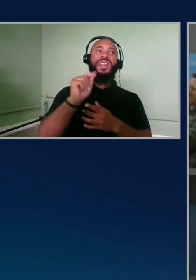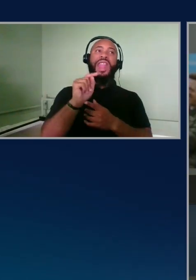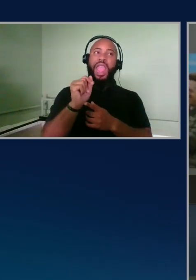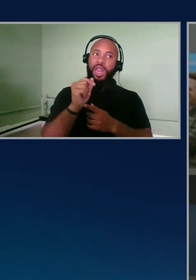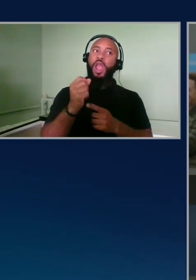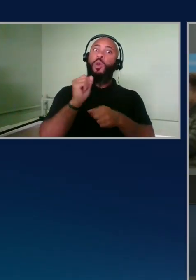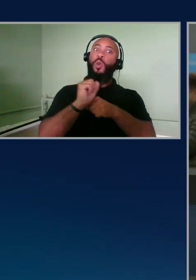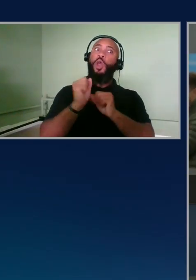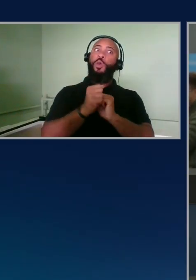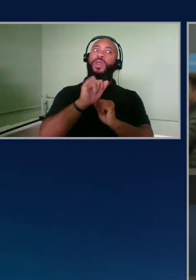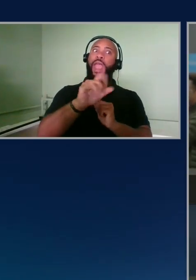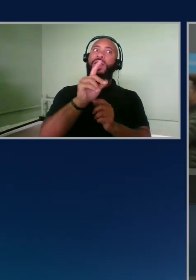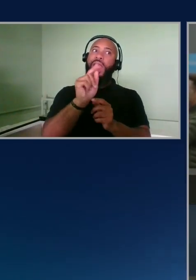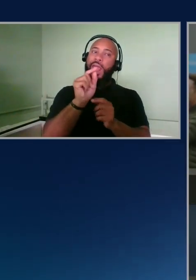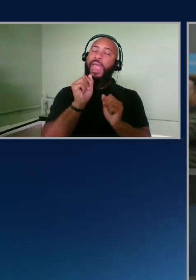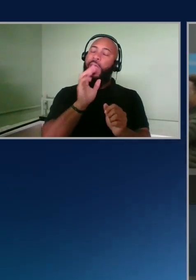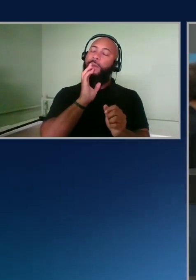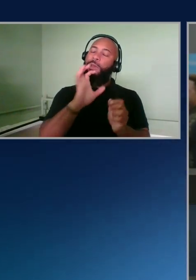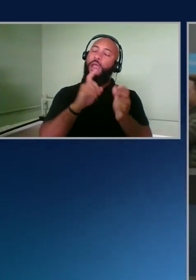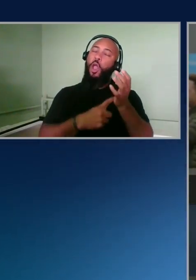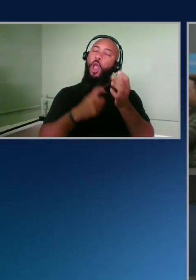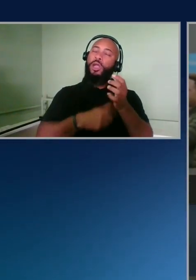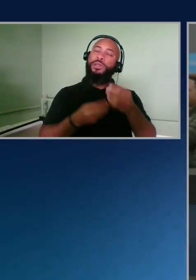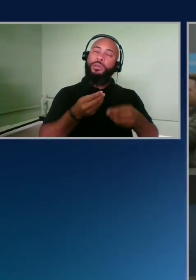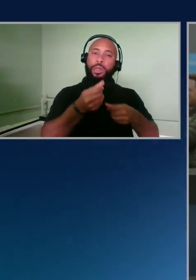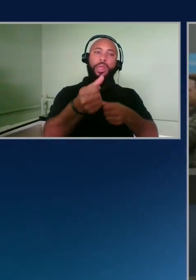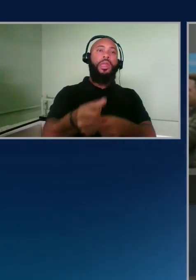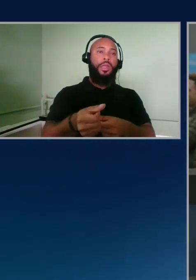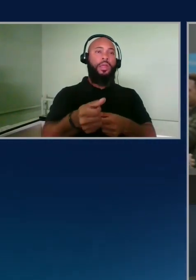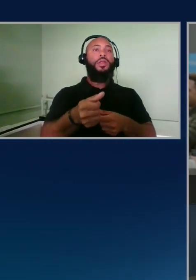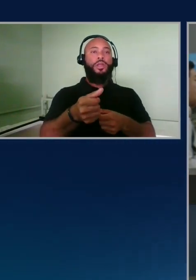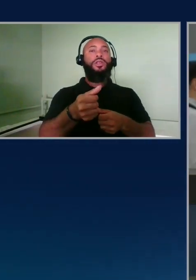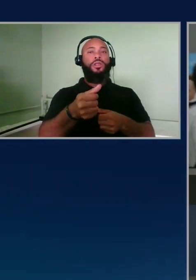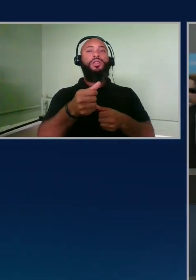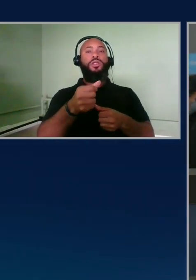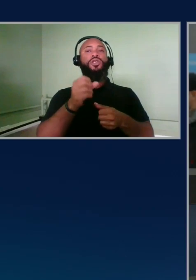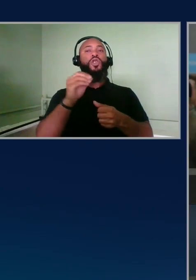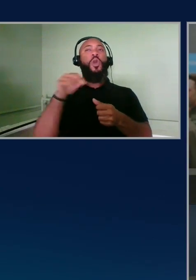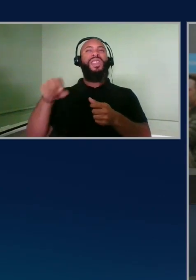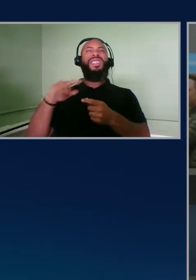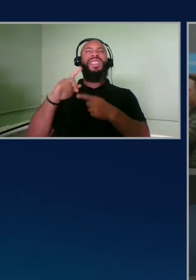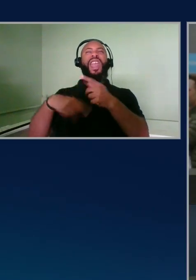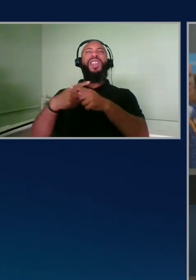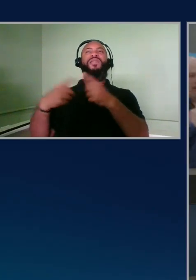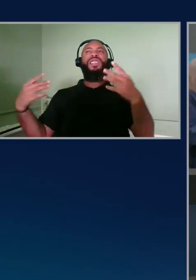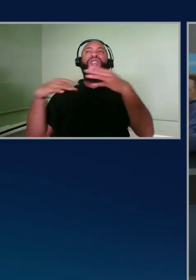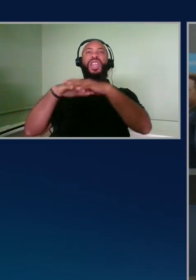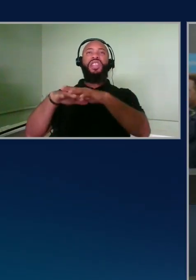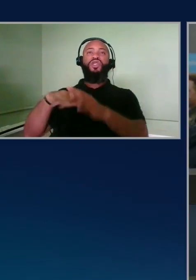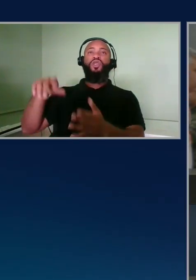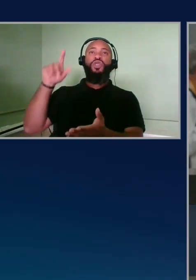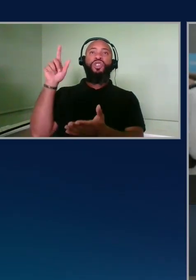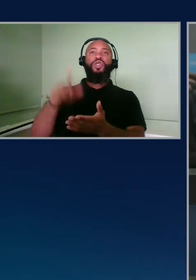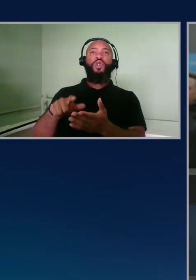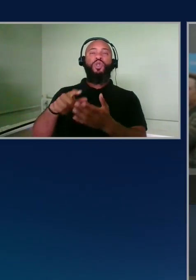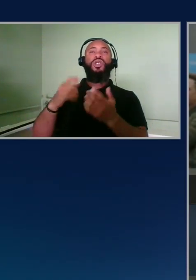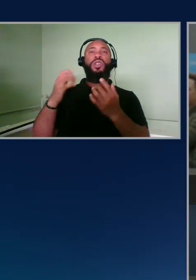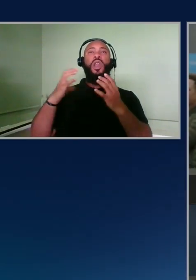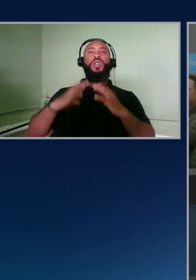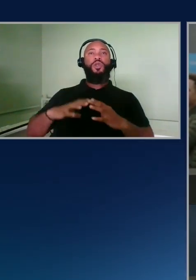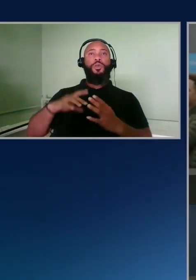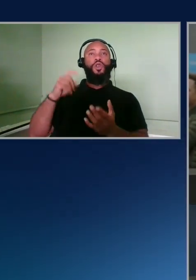So it can. Right? So doing this type of integration to reduce customers' costs and, you know, improves performance as well, and, you